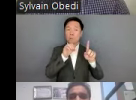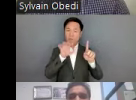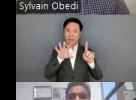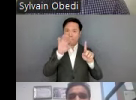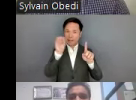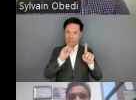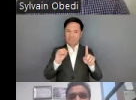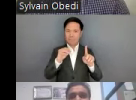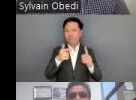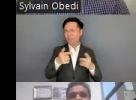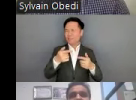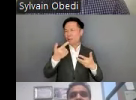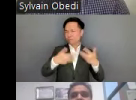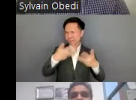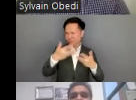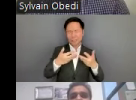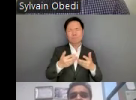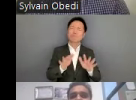not that much relevant, but